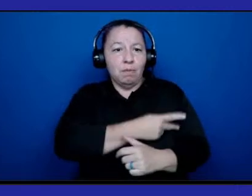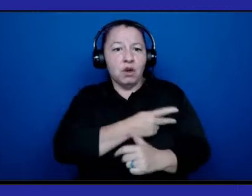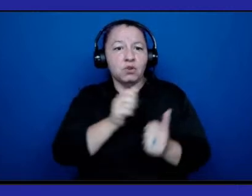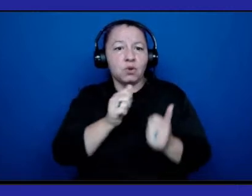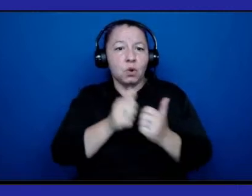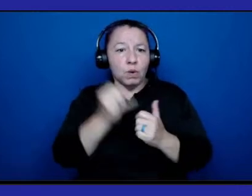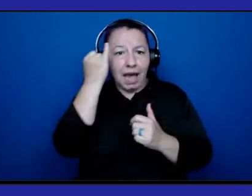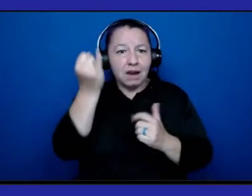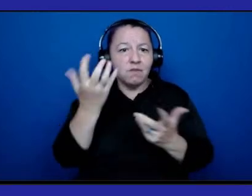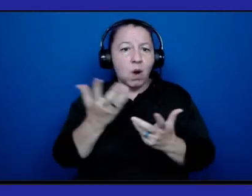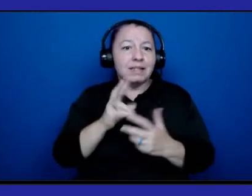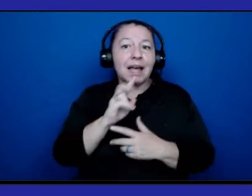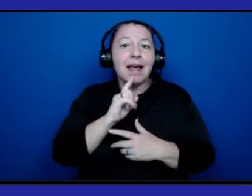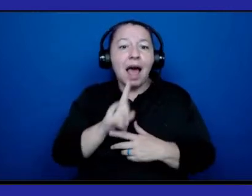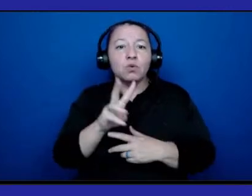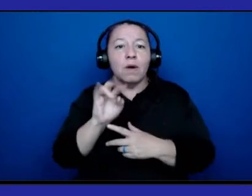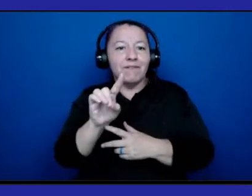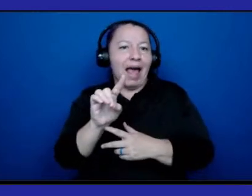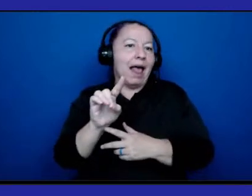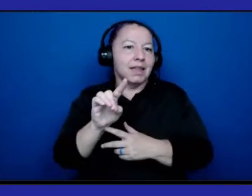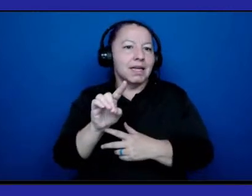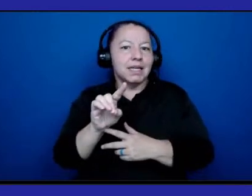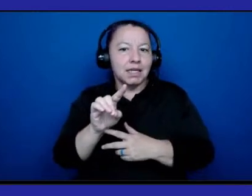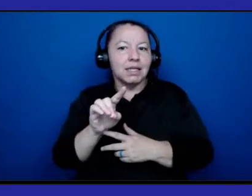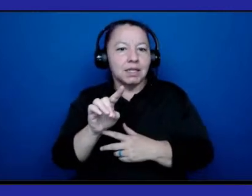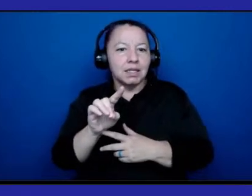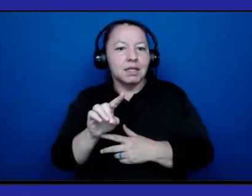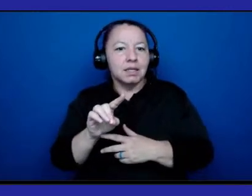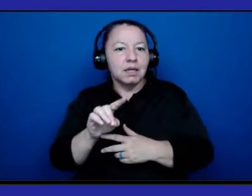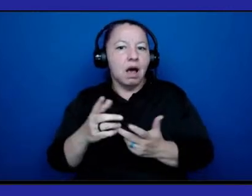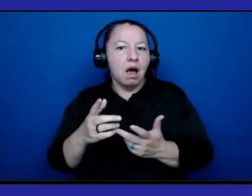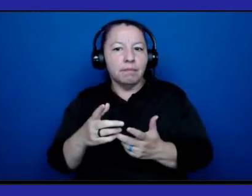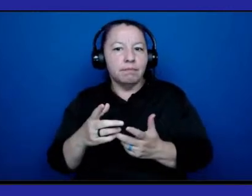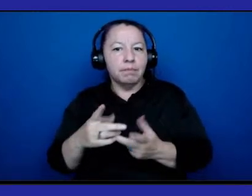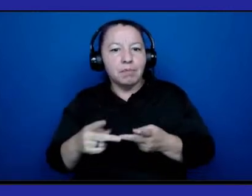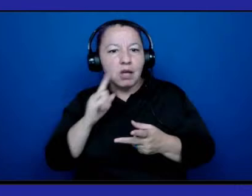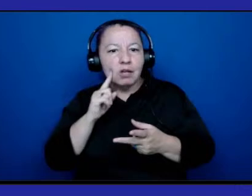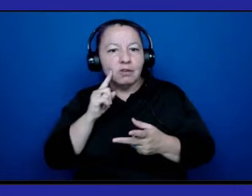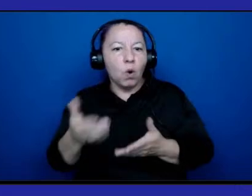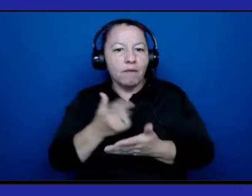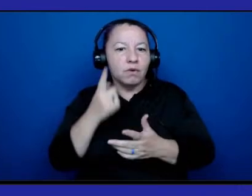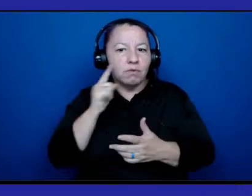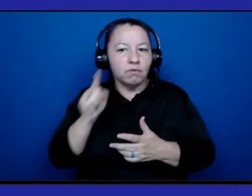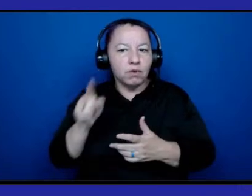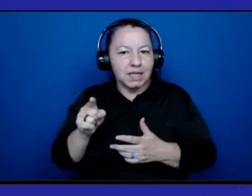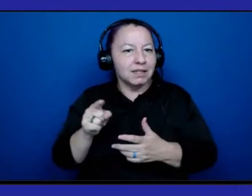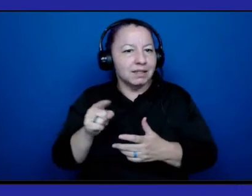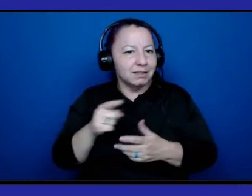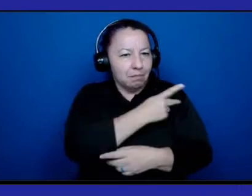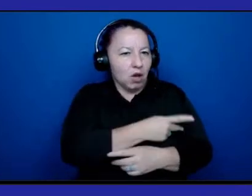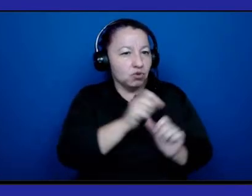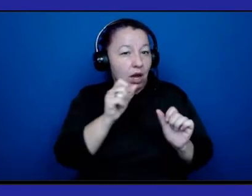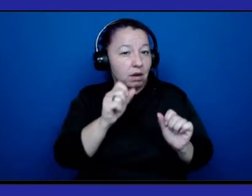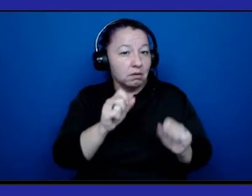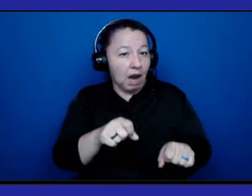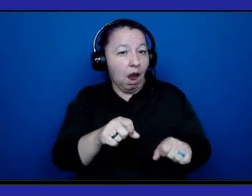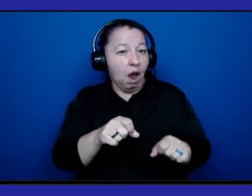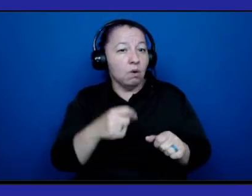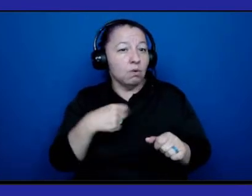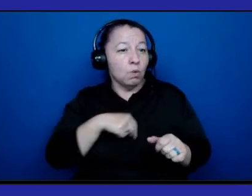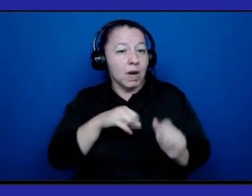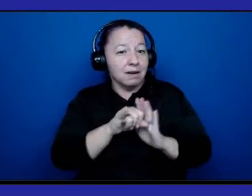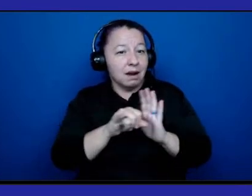Right. for this patient, right? And, can we identify, for example, Matt and John were working